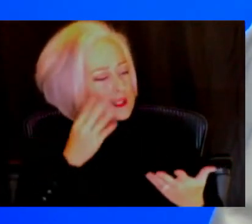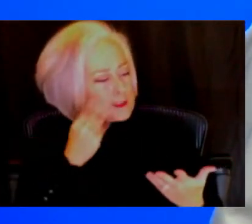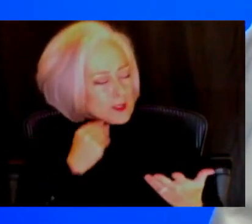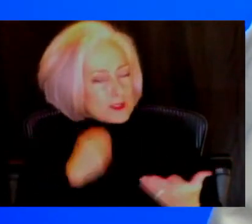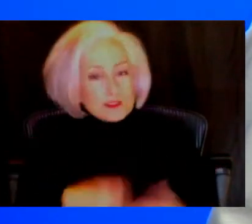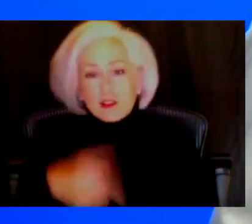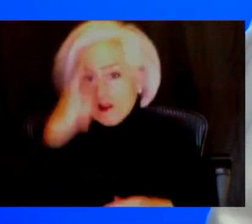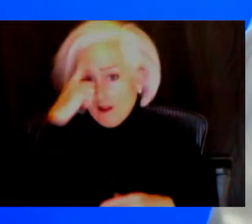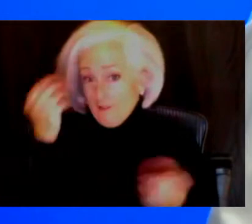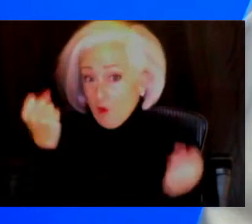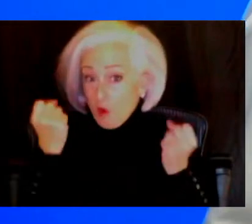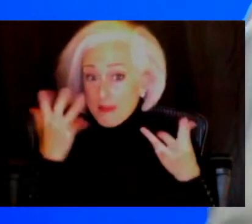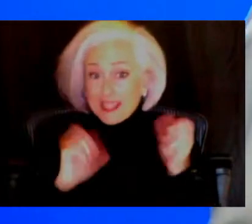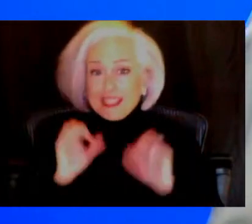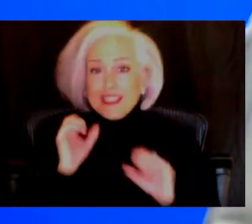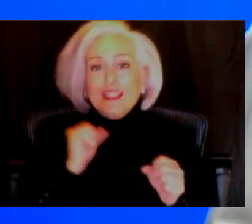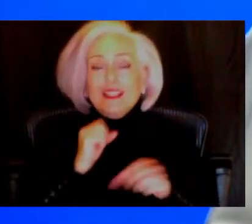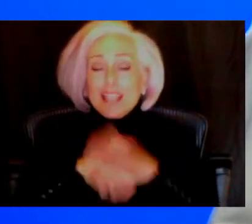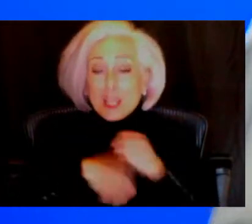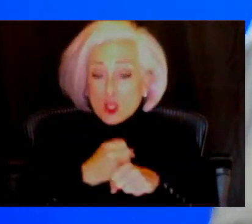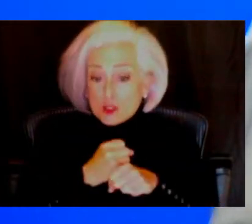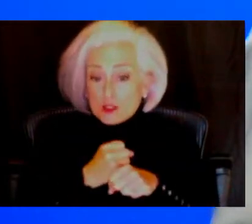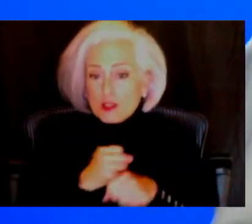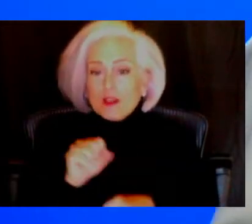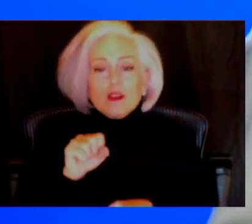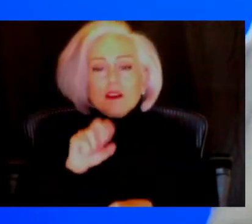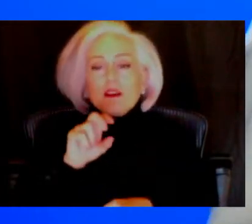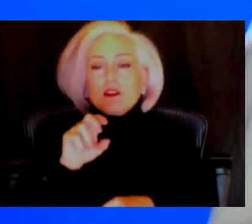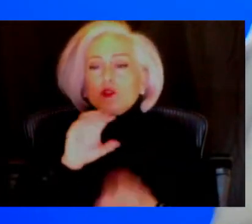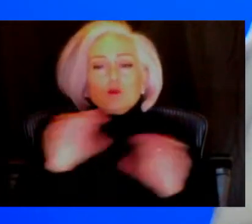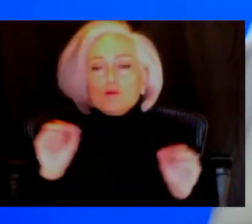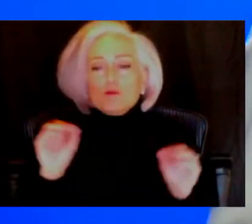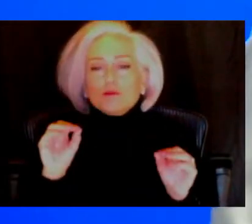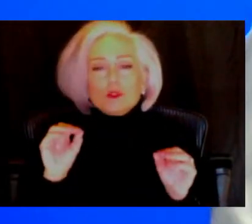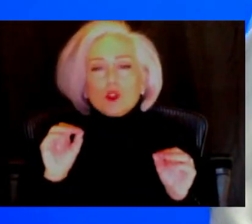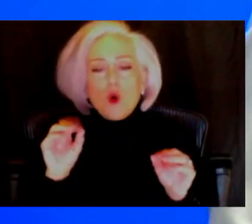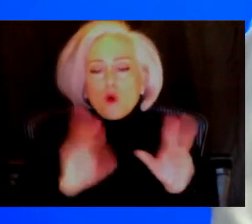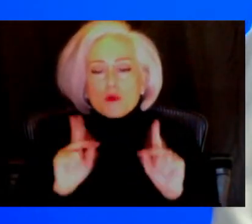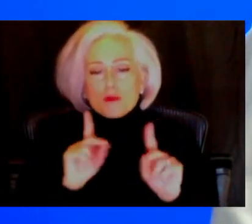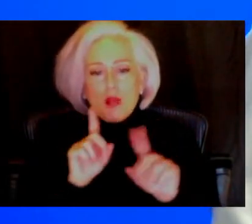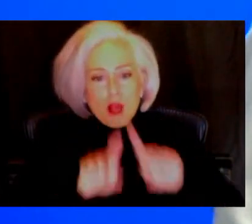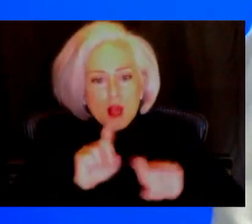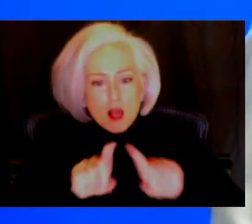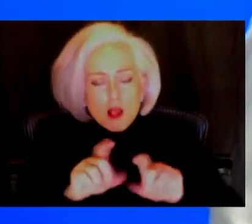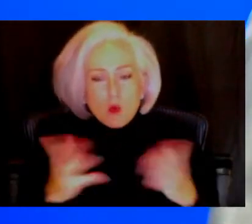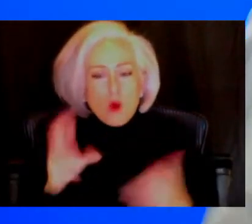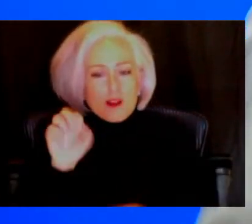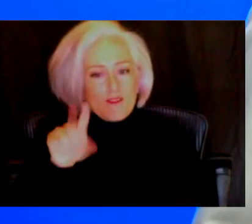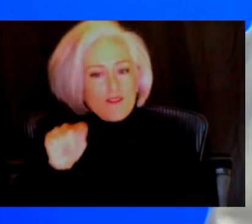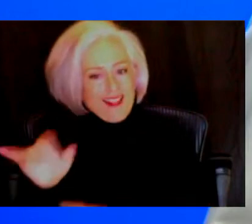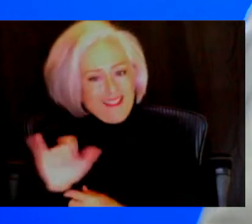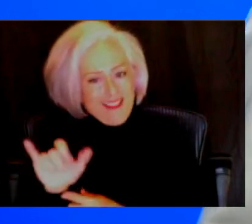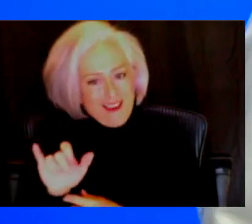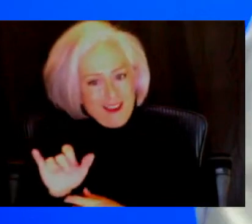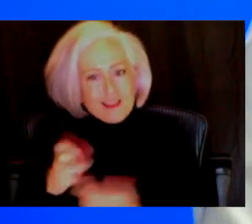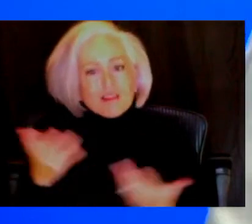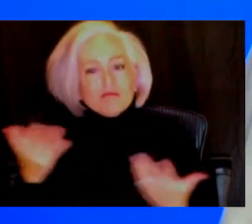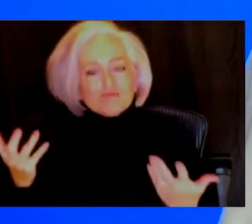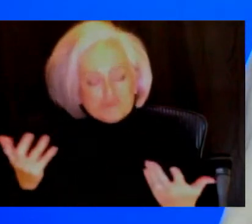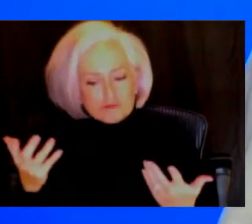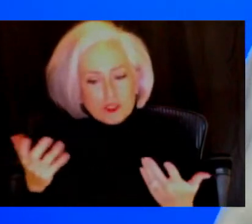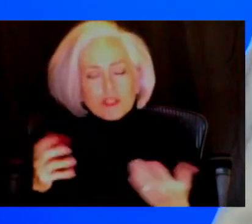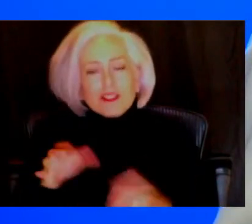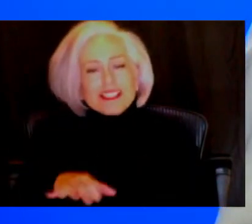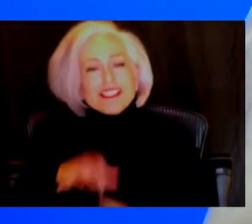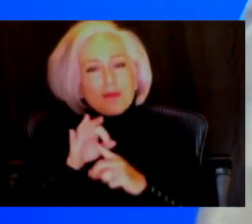years, veterans weren't asked that question, especially our Vietnam veterans. And then also, sometimes veterans get